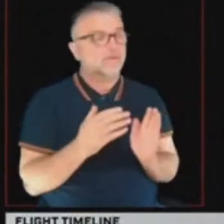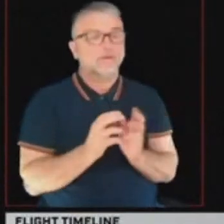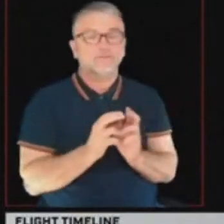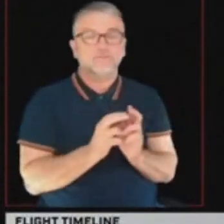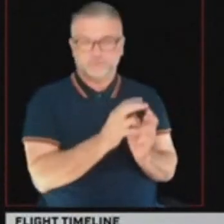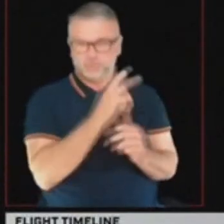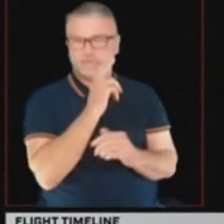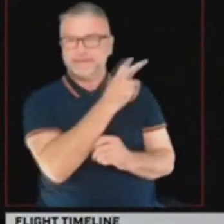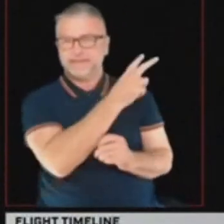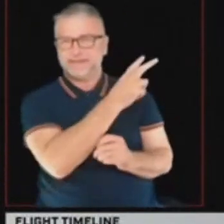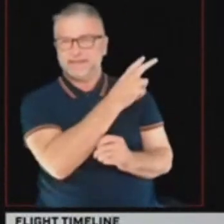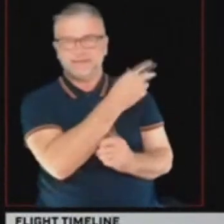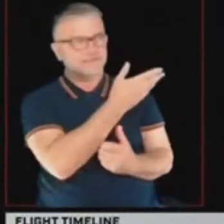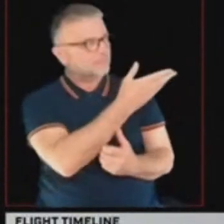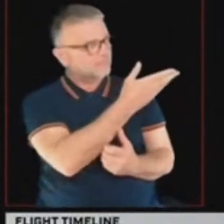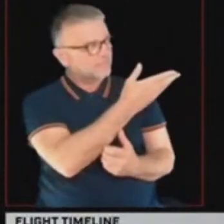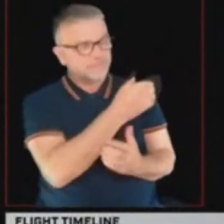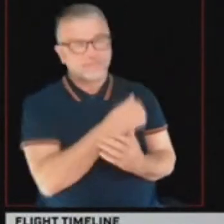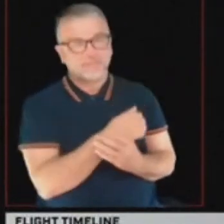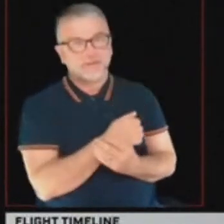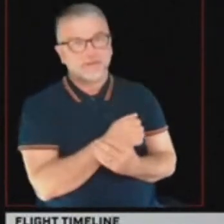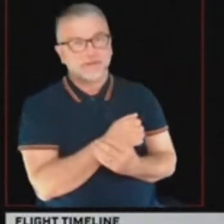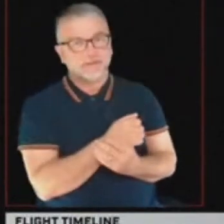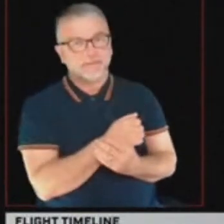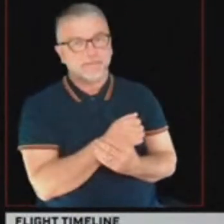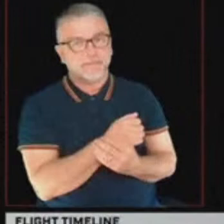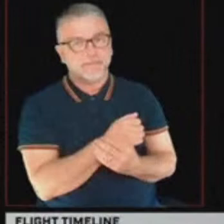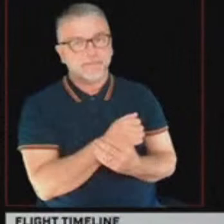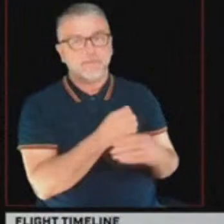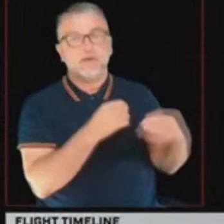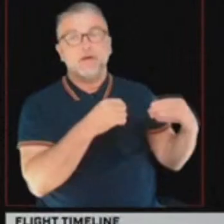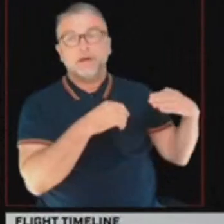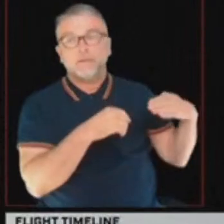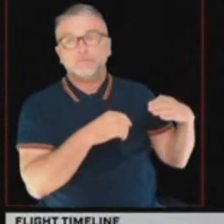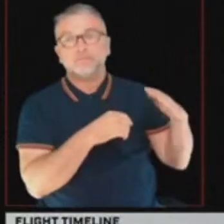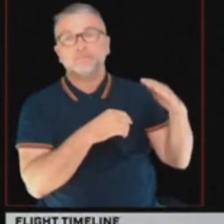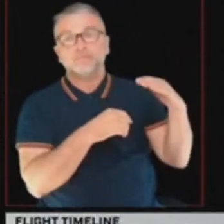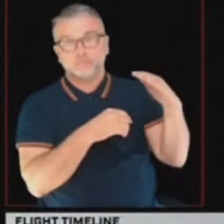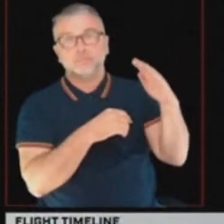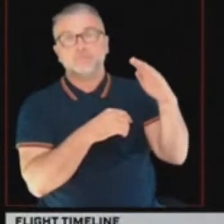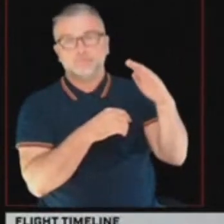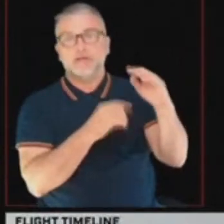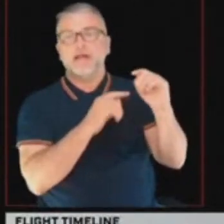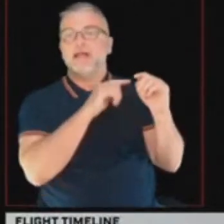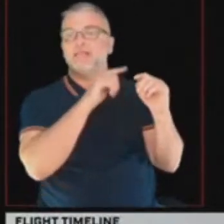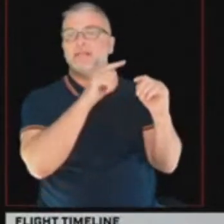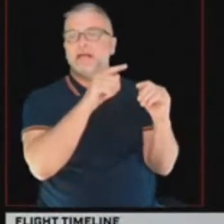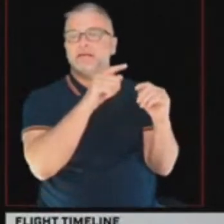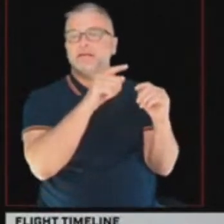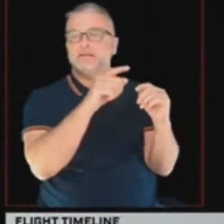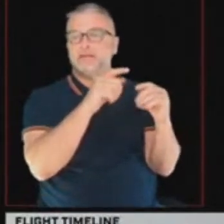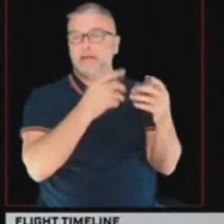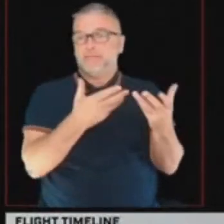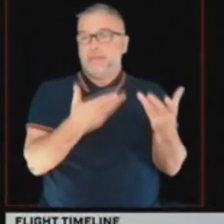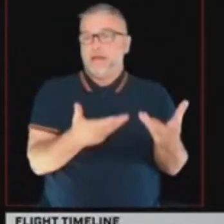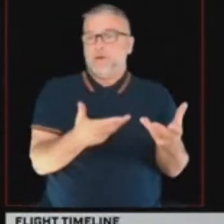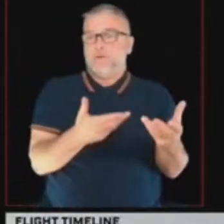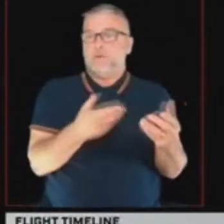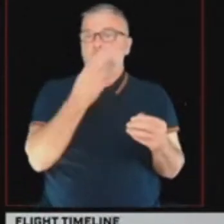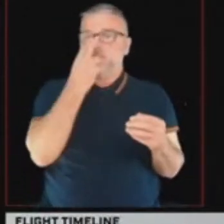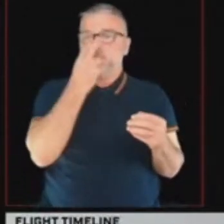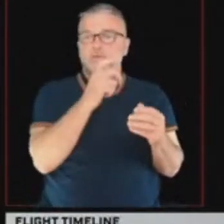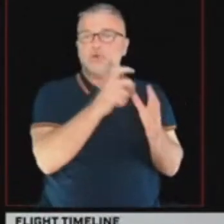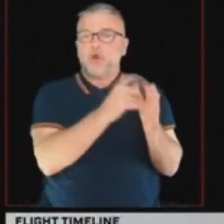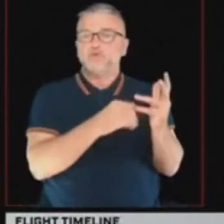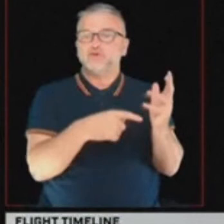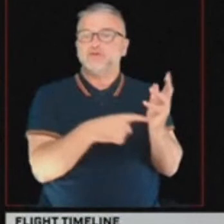graphic on the screen right now. We again get to the coast, which is the phase that we're in right now. And